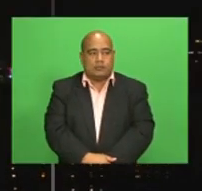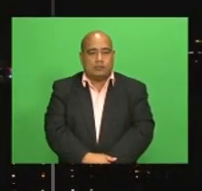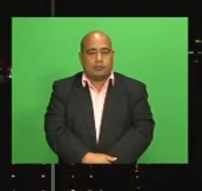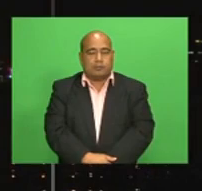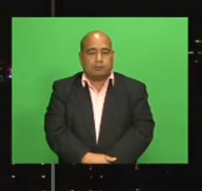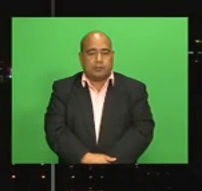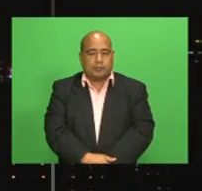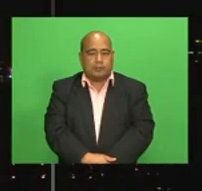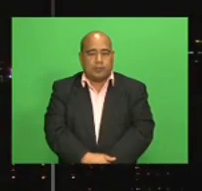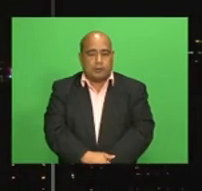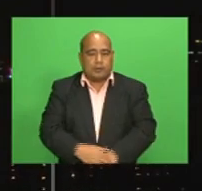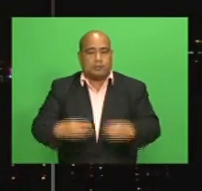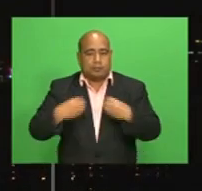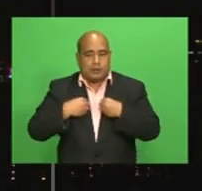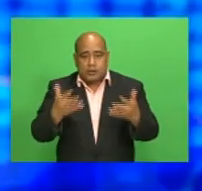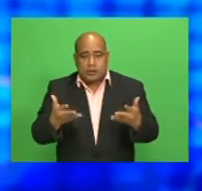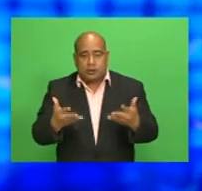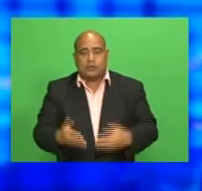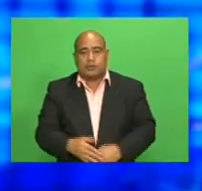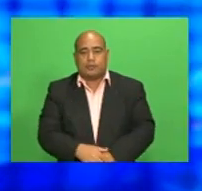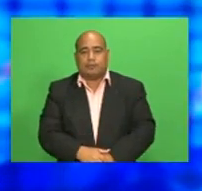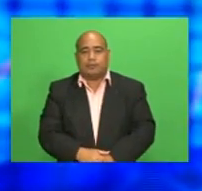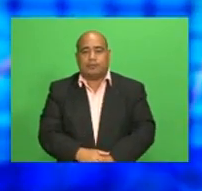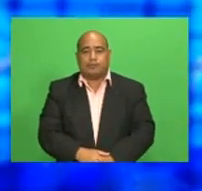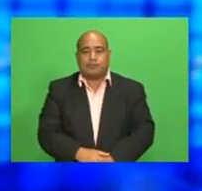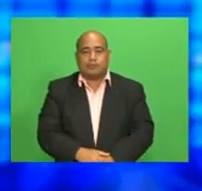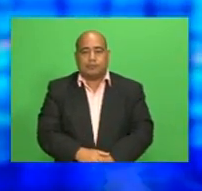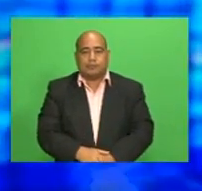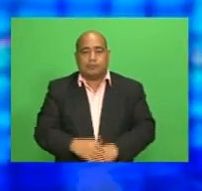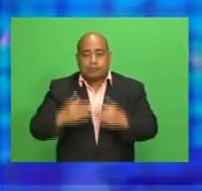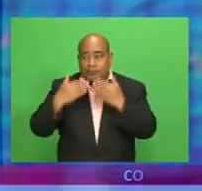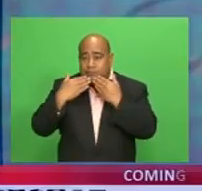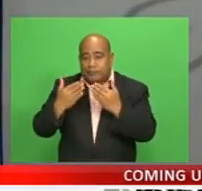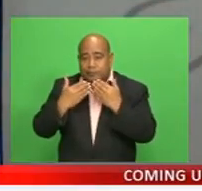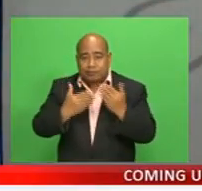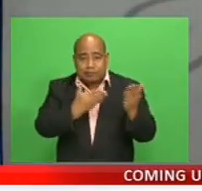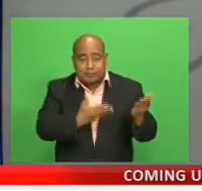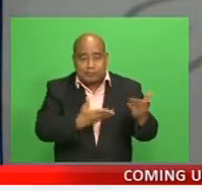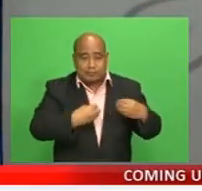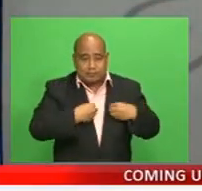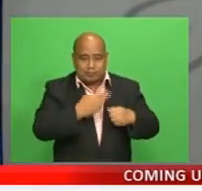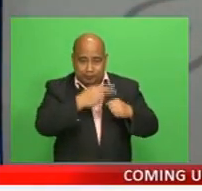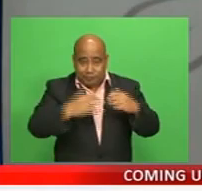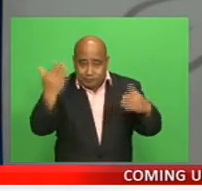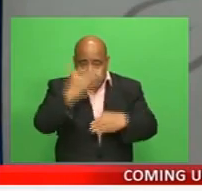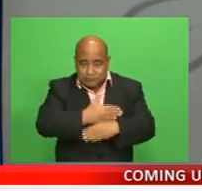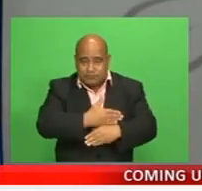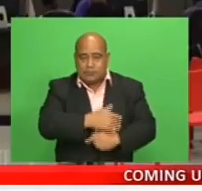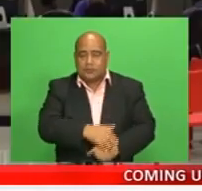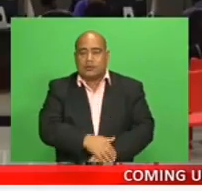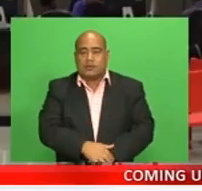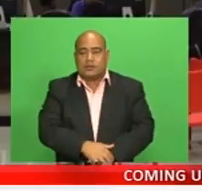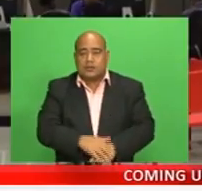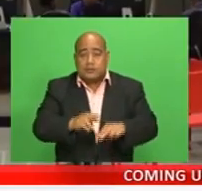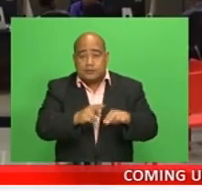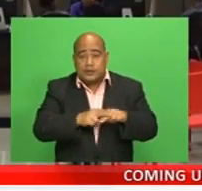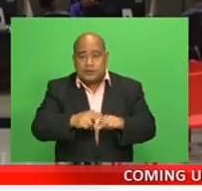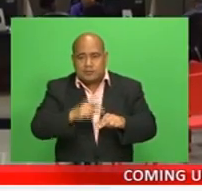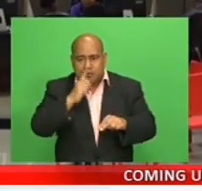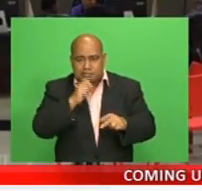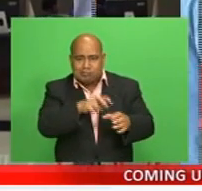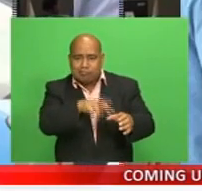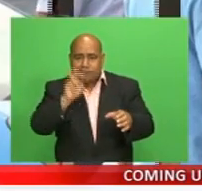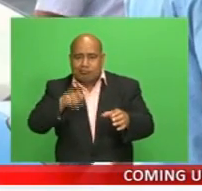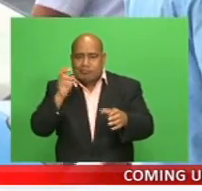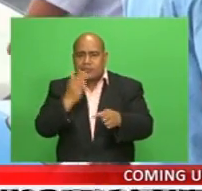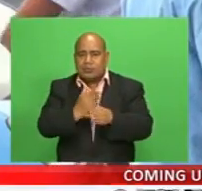And it's business time now with Whitney. Thanks, Jackie. Coming up in business tonight, Fijians on leave without pay can apply for